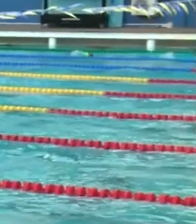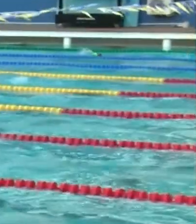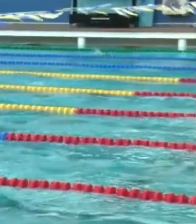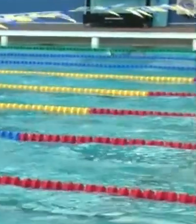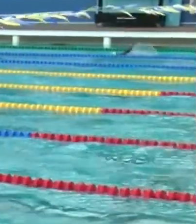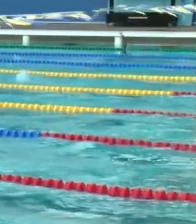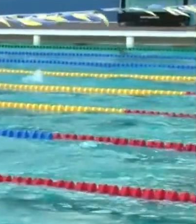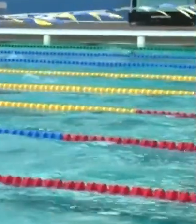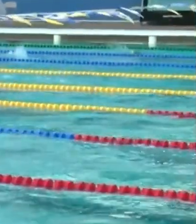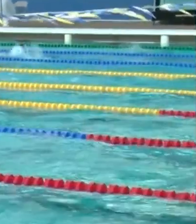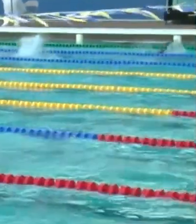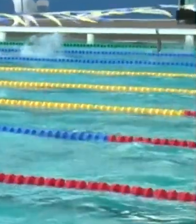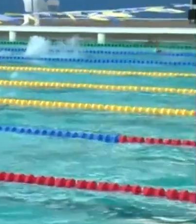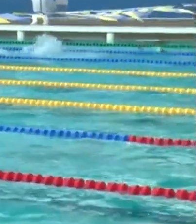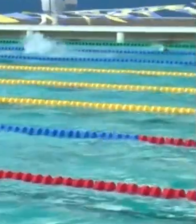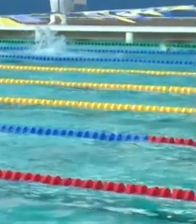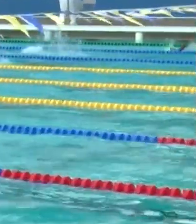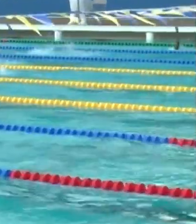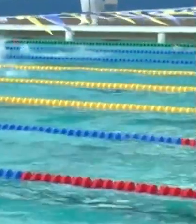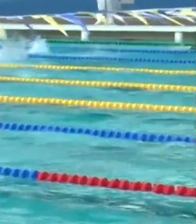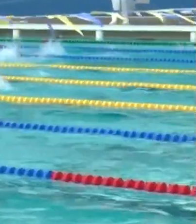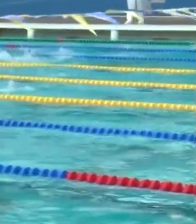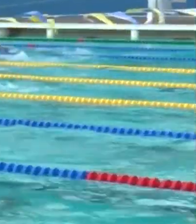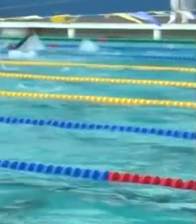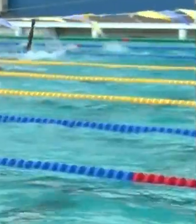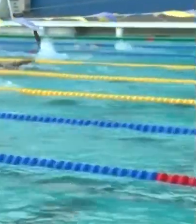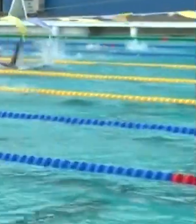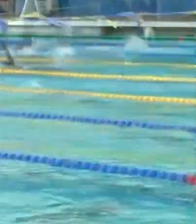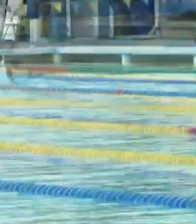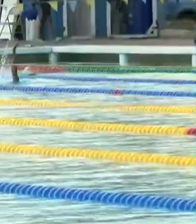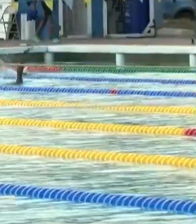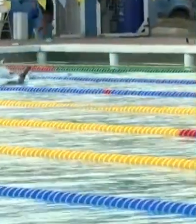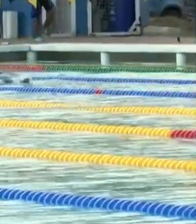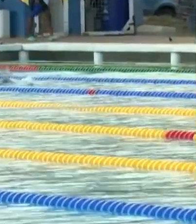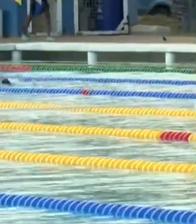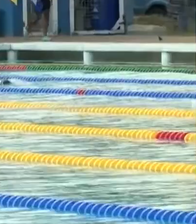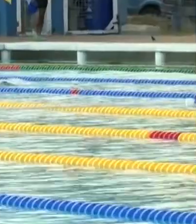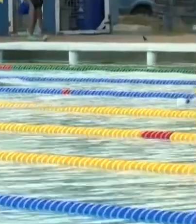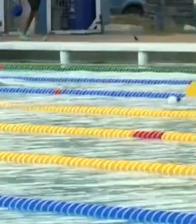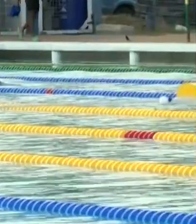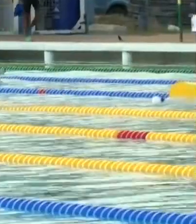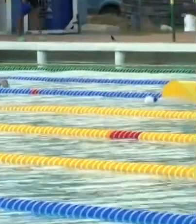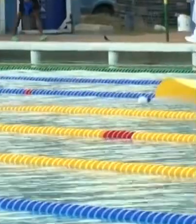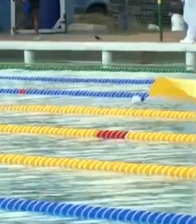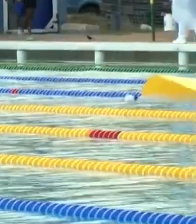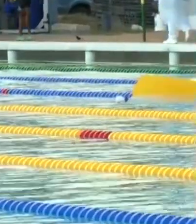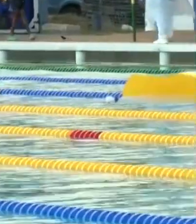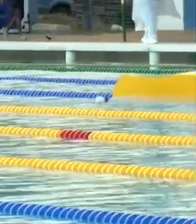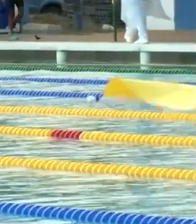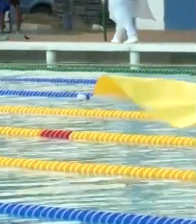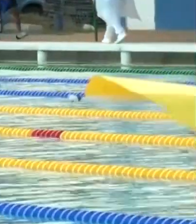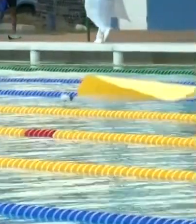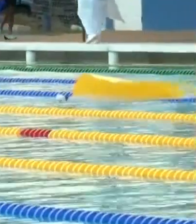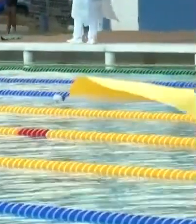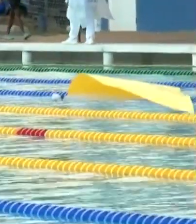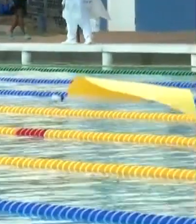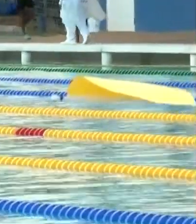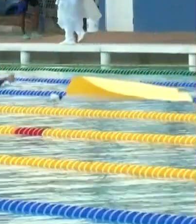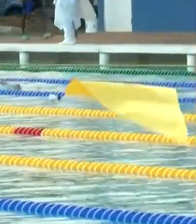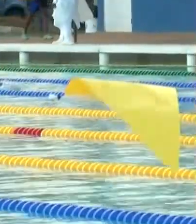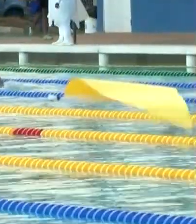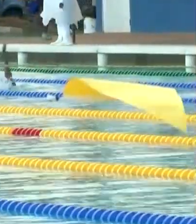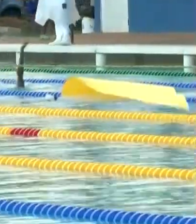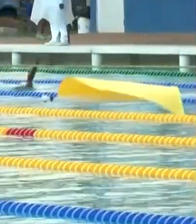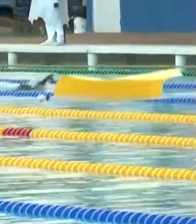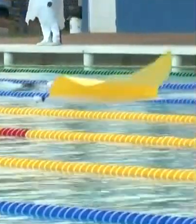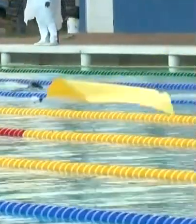minutes 48.81 seconds and in the 50-meter freestyle with a 29.43. Kaija Eastman also met the A